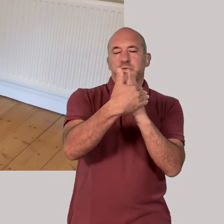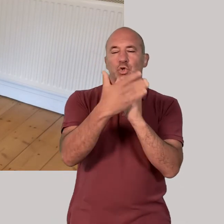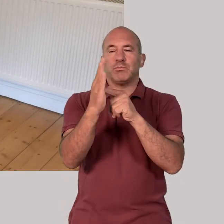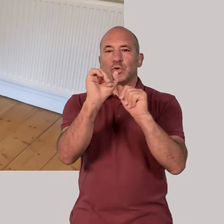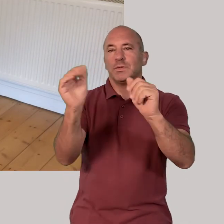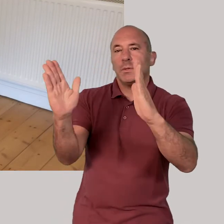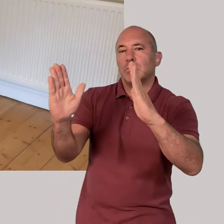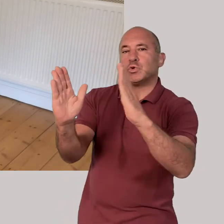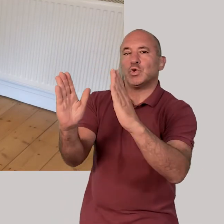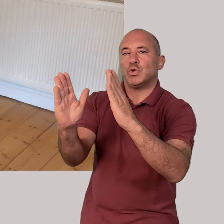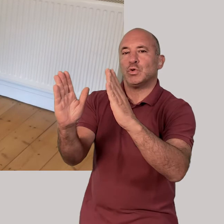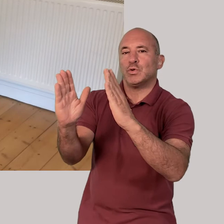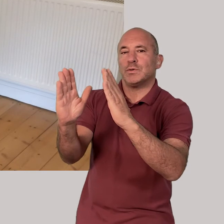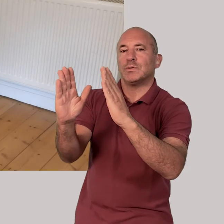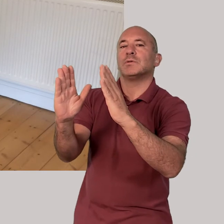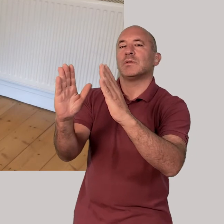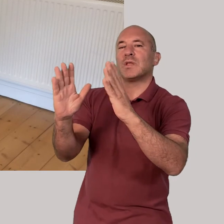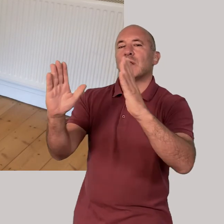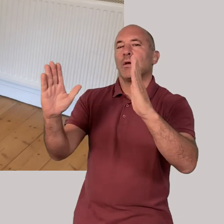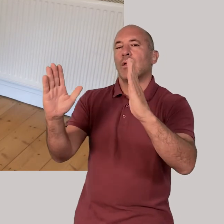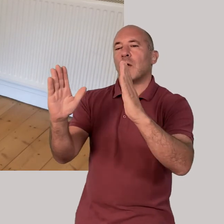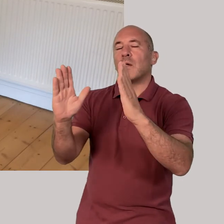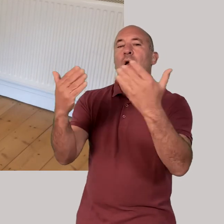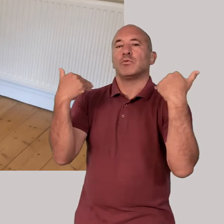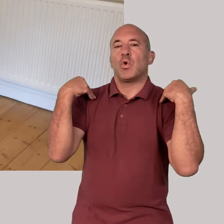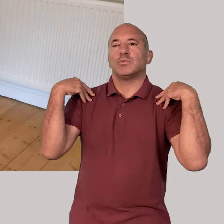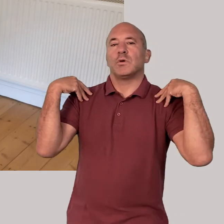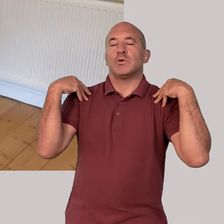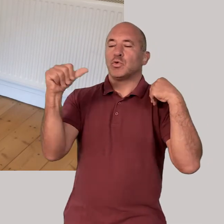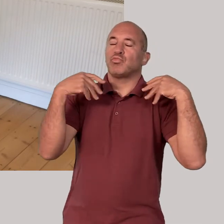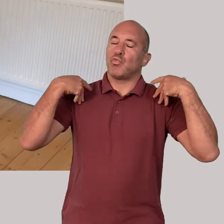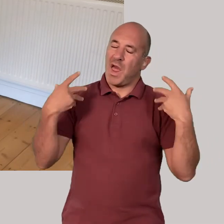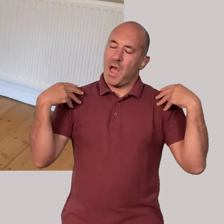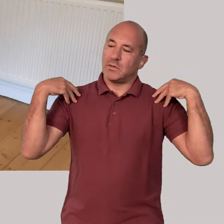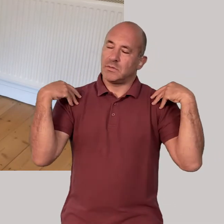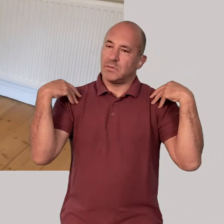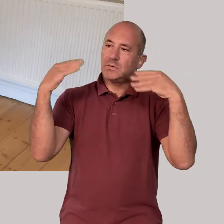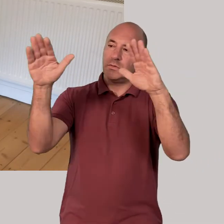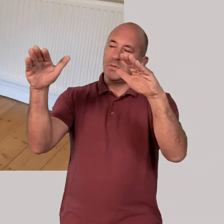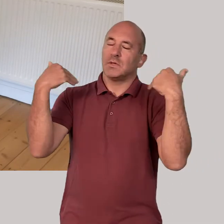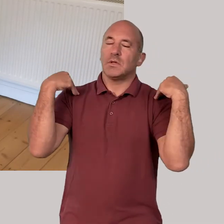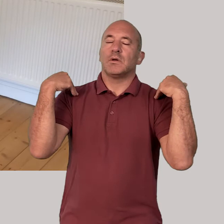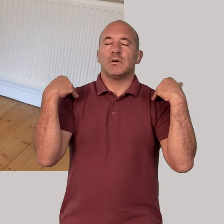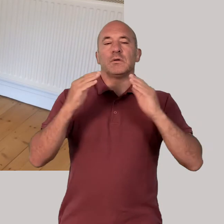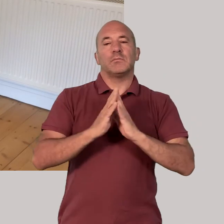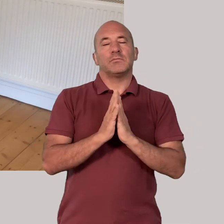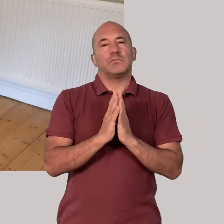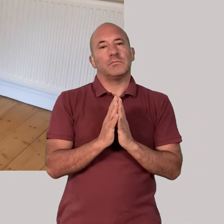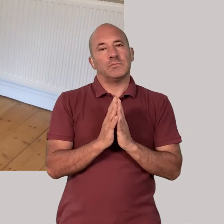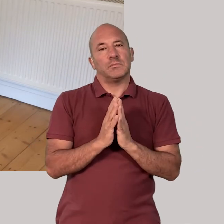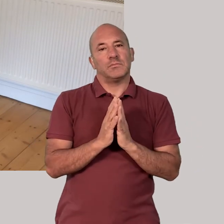the outsides of their hands, and then just put your hands gently on their shoulders to indicate that they should relax them.